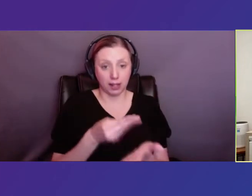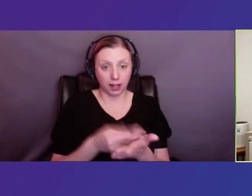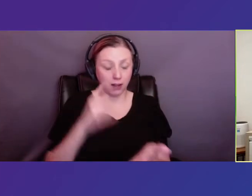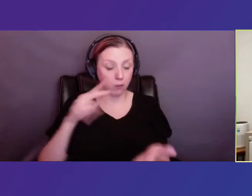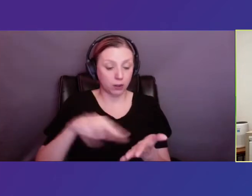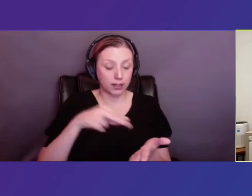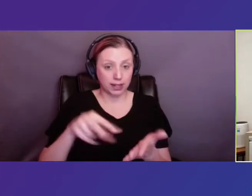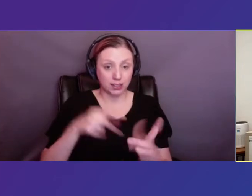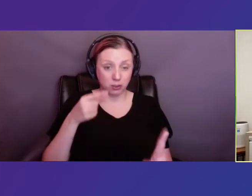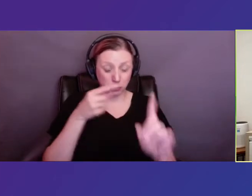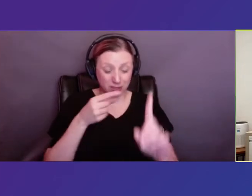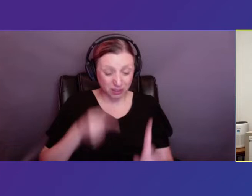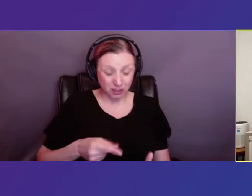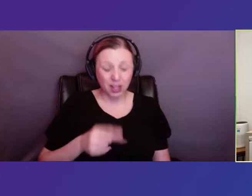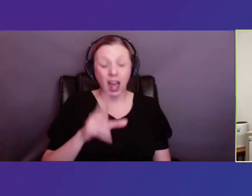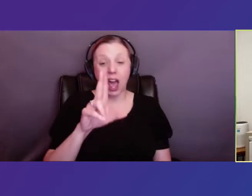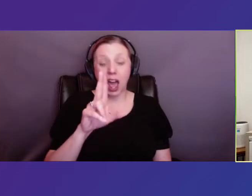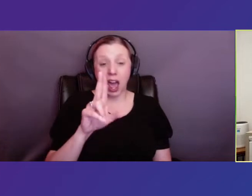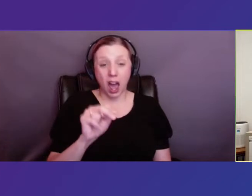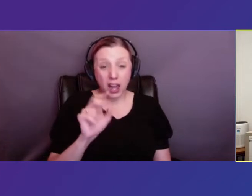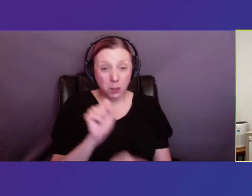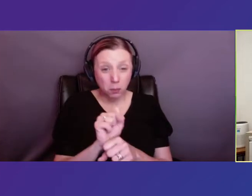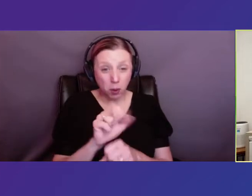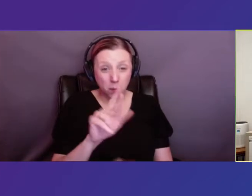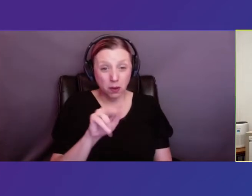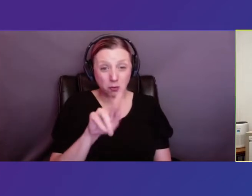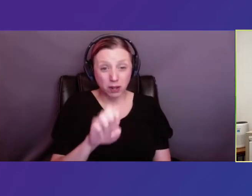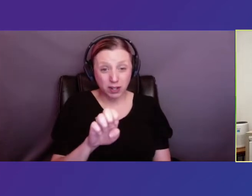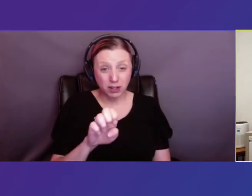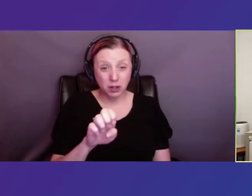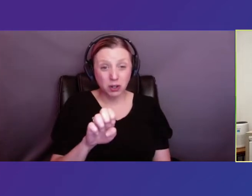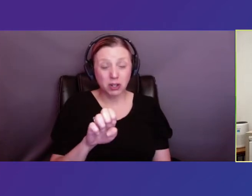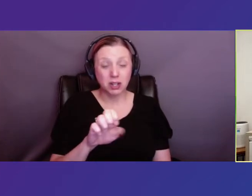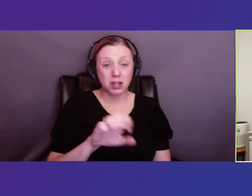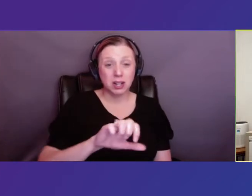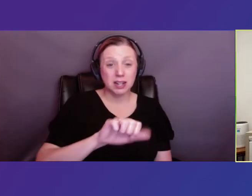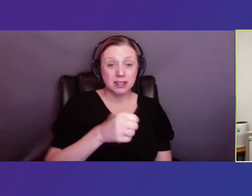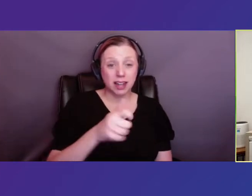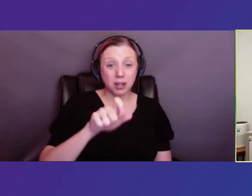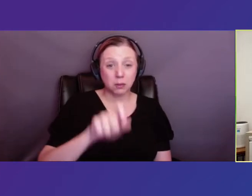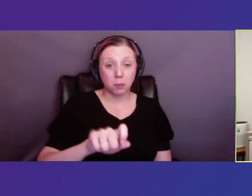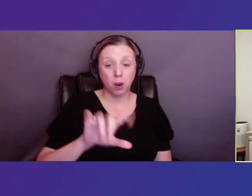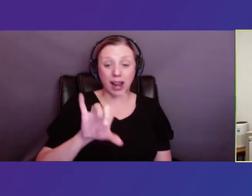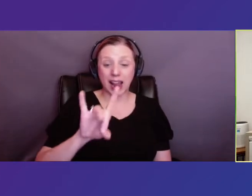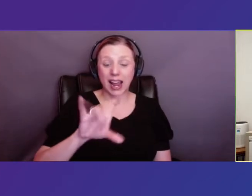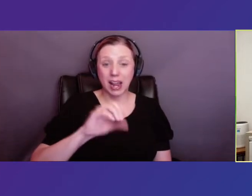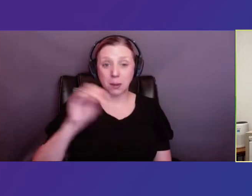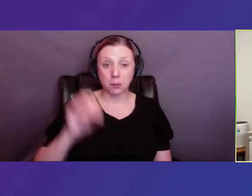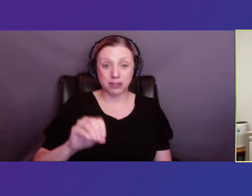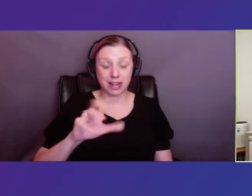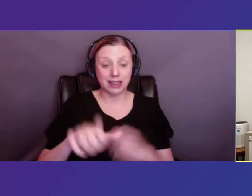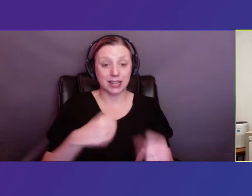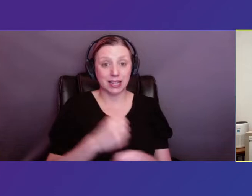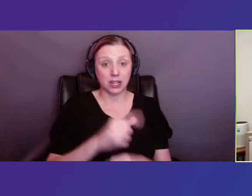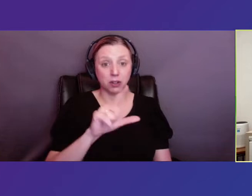specifically, unemployment rates were at 10.8% in